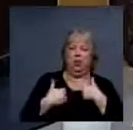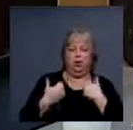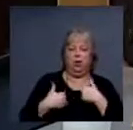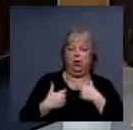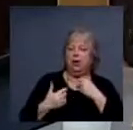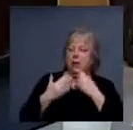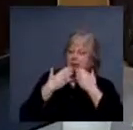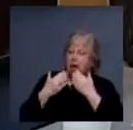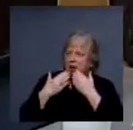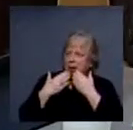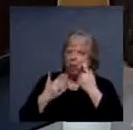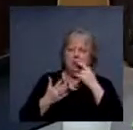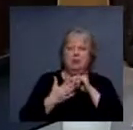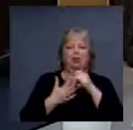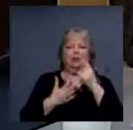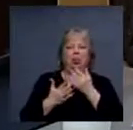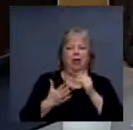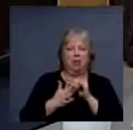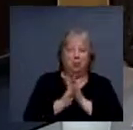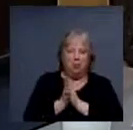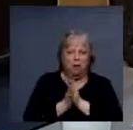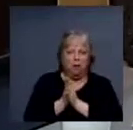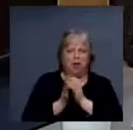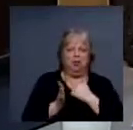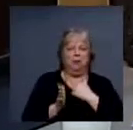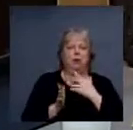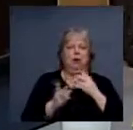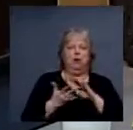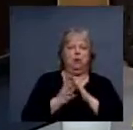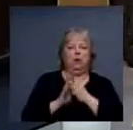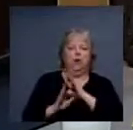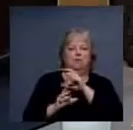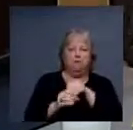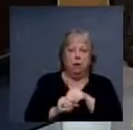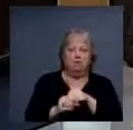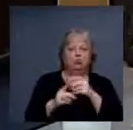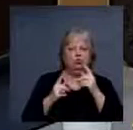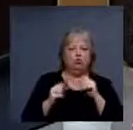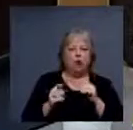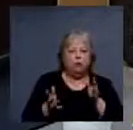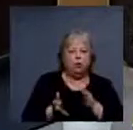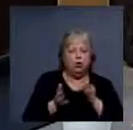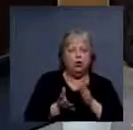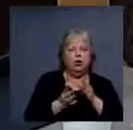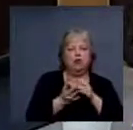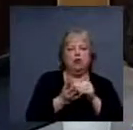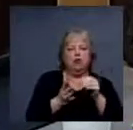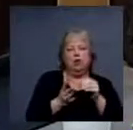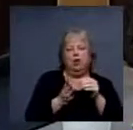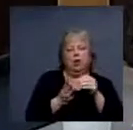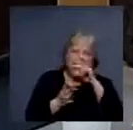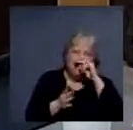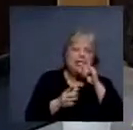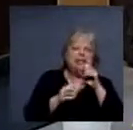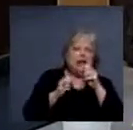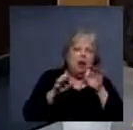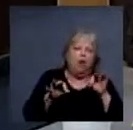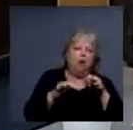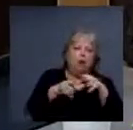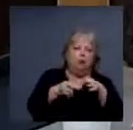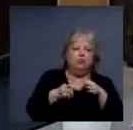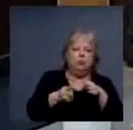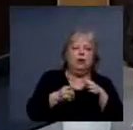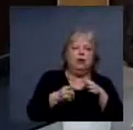that's one of the things that motivated me to get involved with trying to get the kids off the street out there, because I did not see anything taking